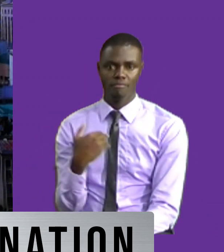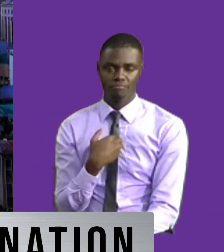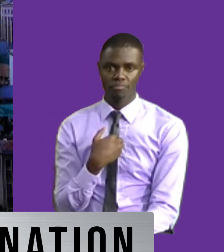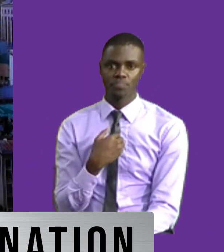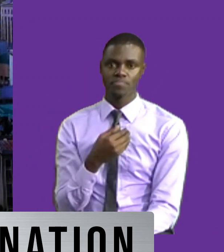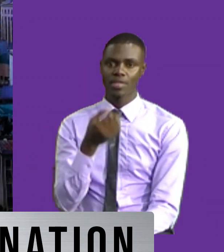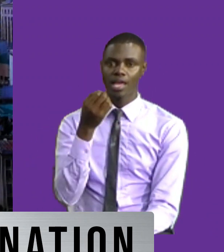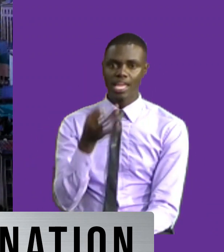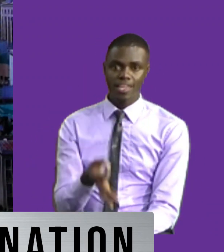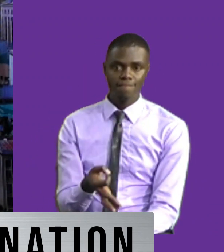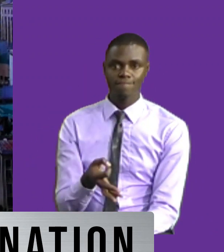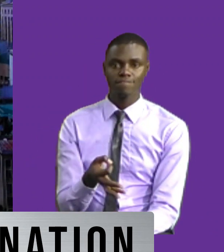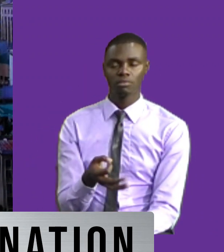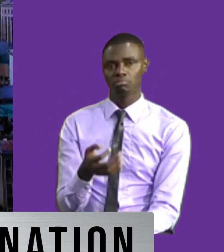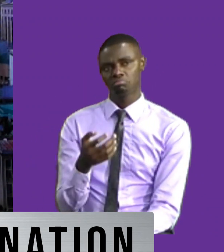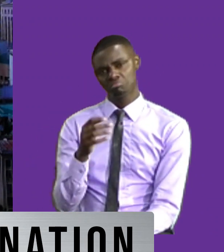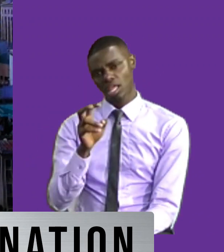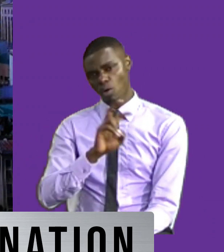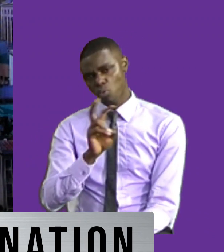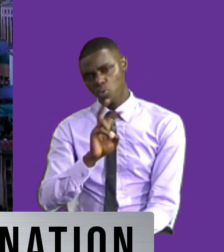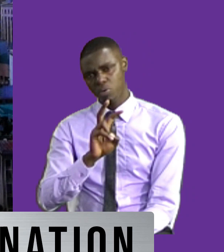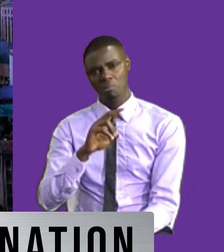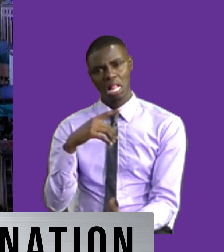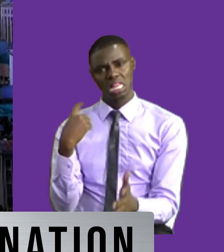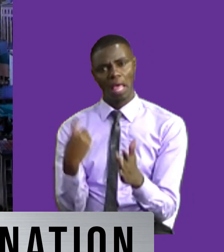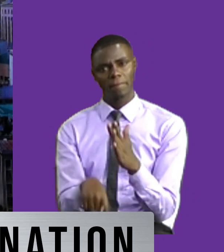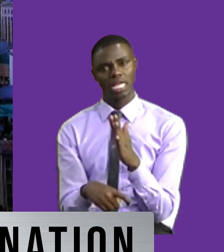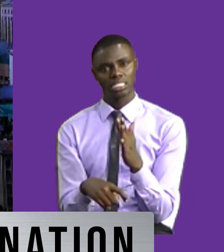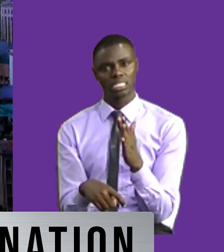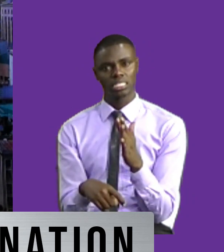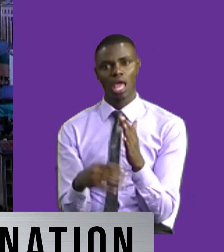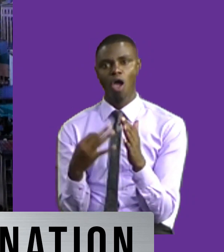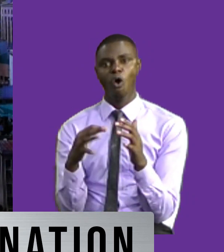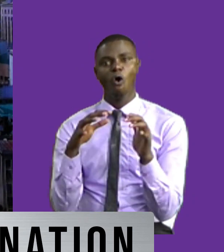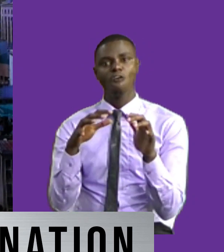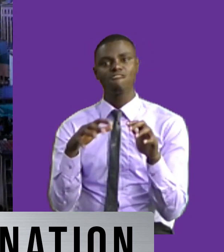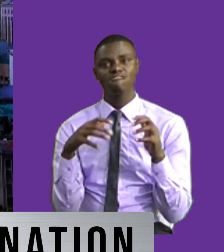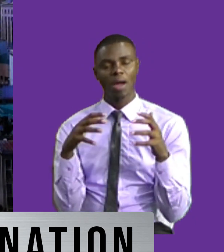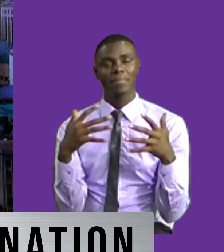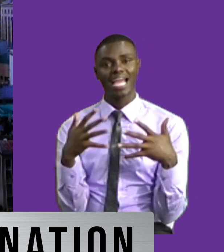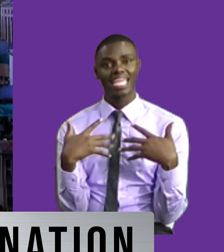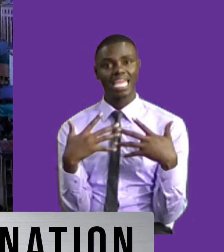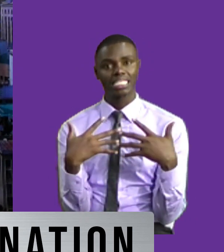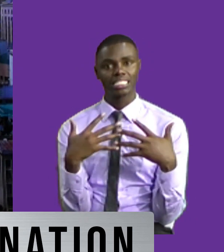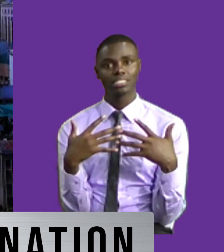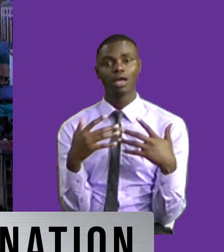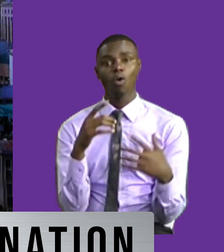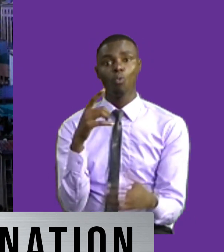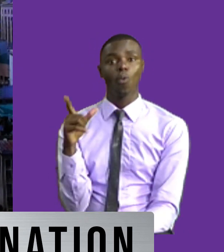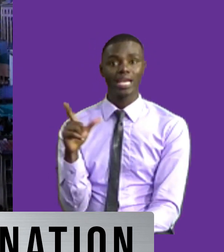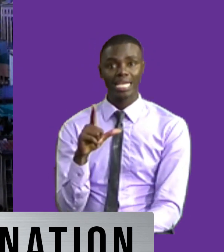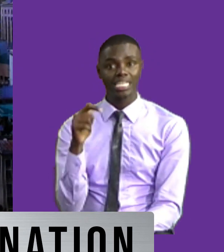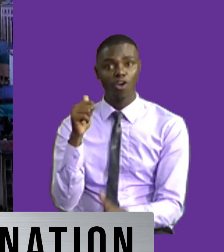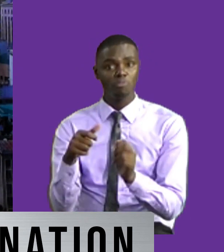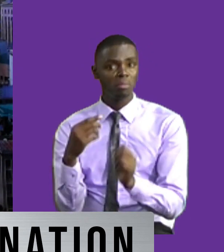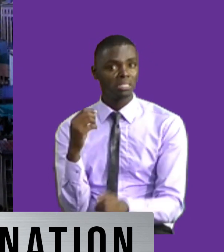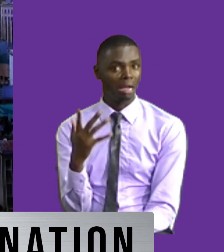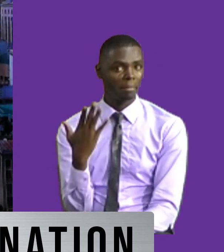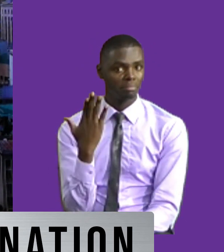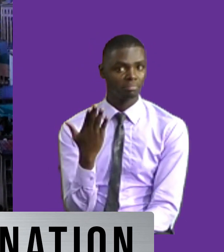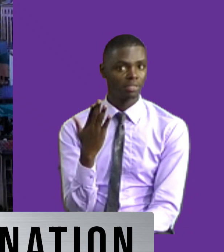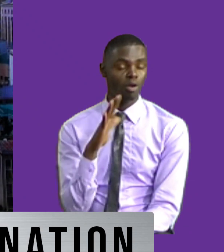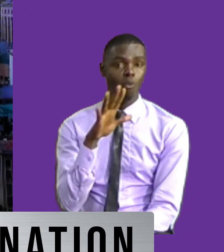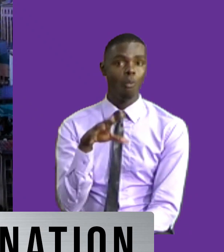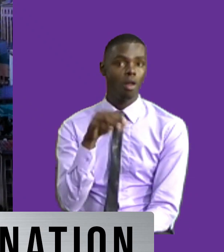you were to look at the price of farm gate price of a liter of milk there, right, you